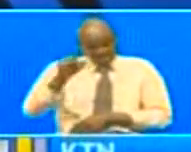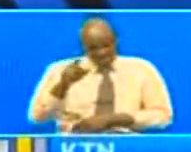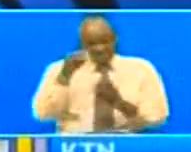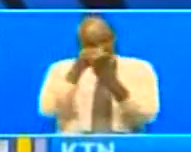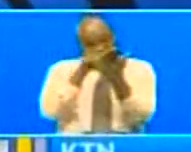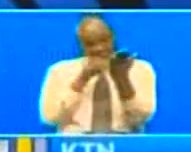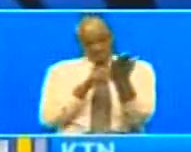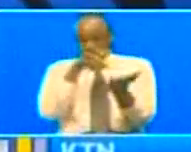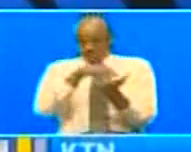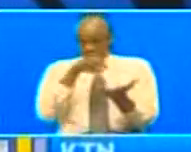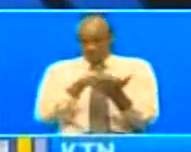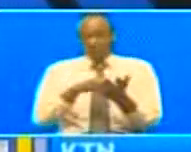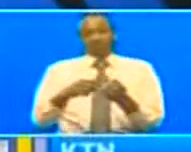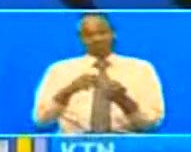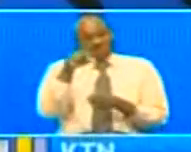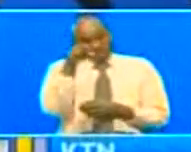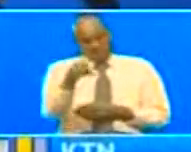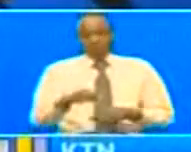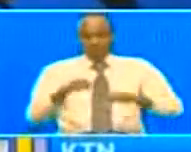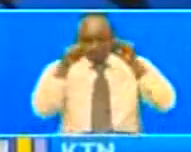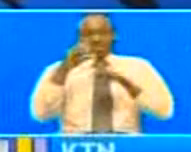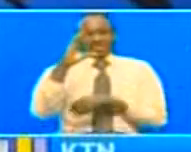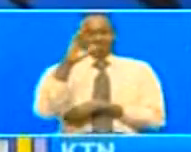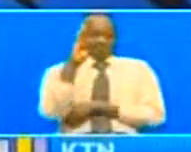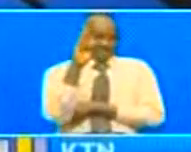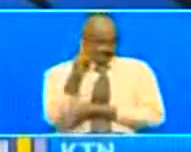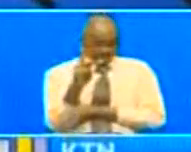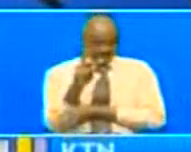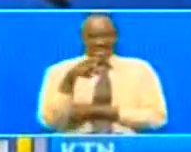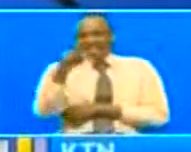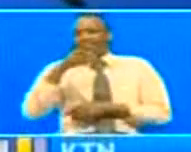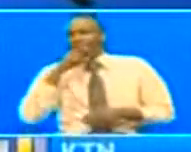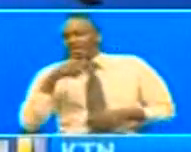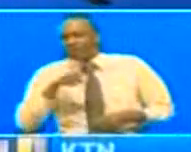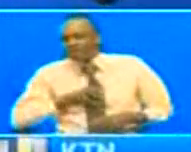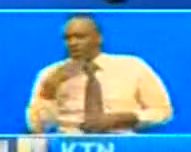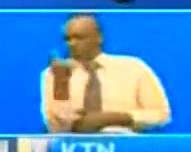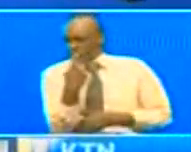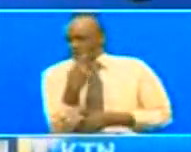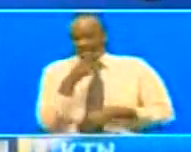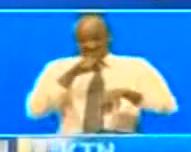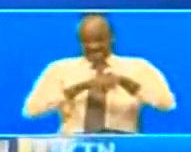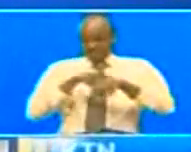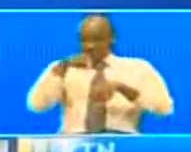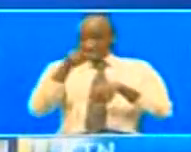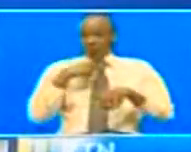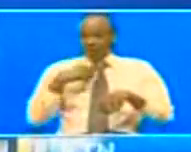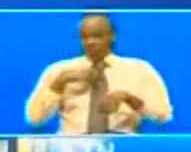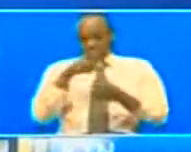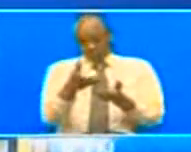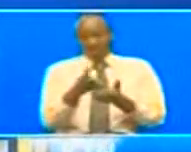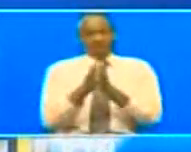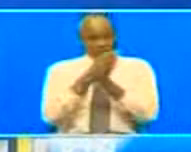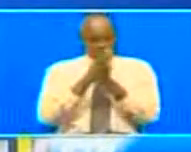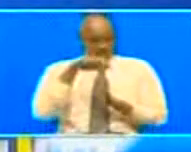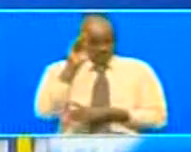shortlisted for the position of the governor. But who are these men and women, you ask? In the first of the CBK succession series, Adelaide